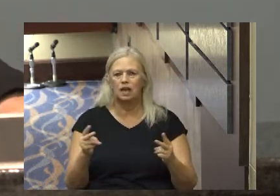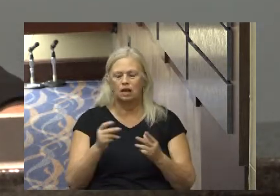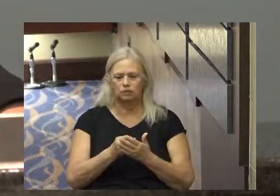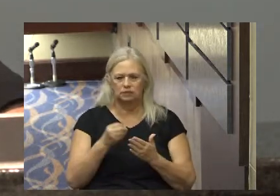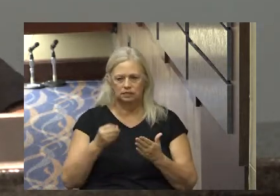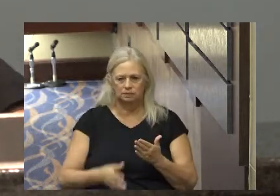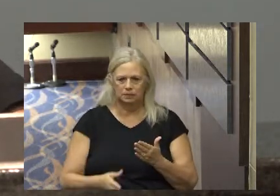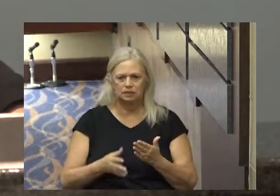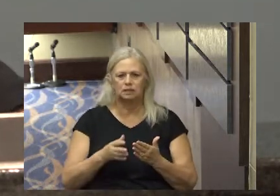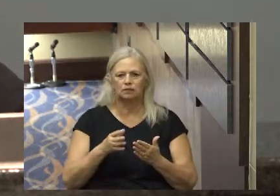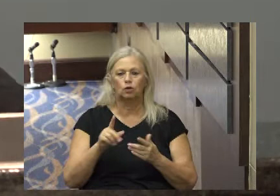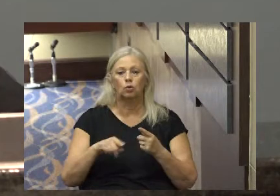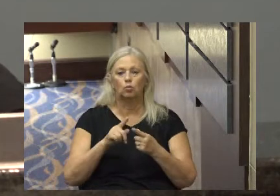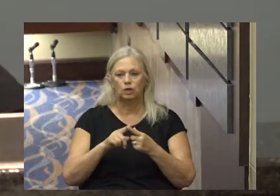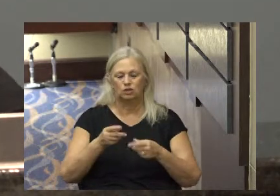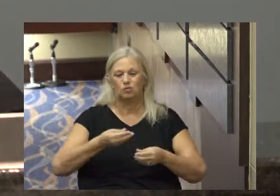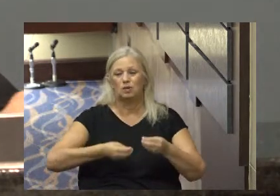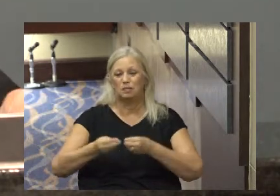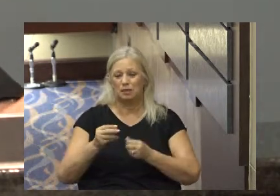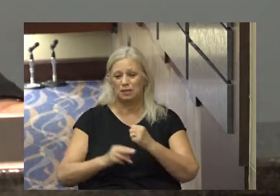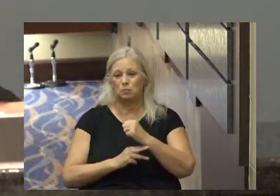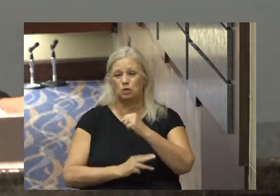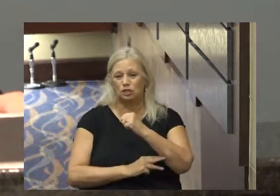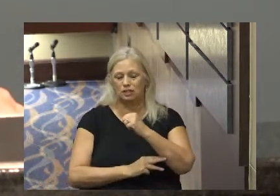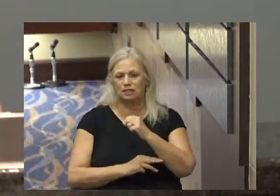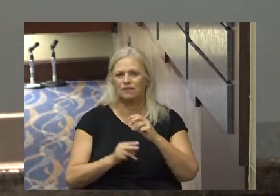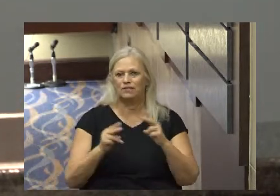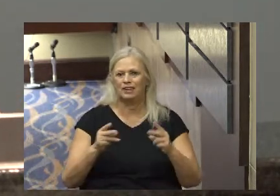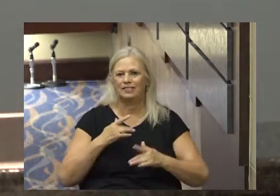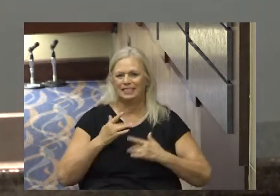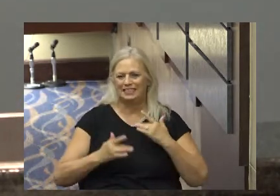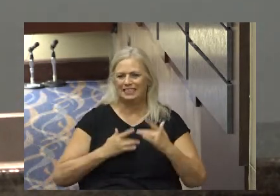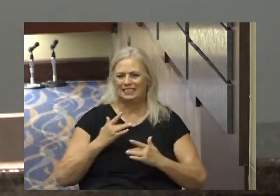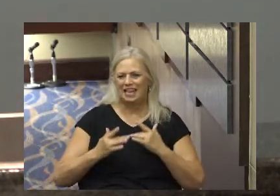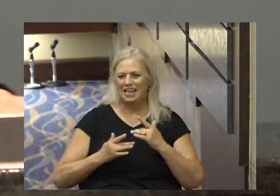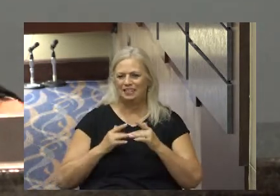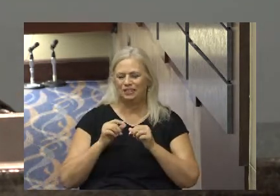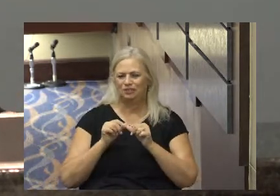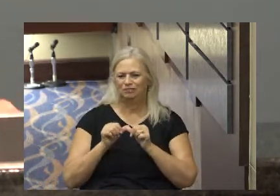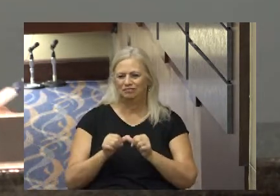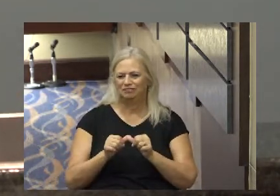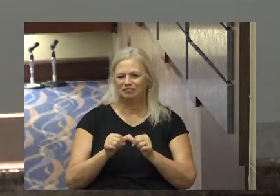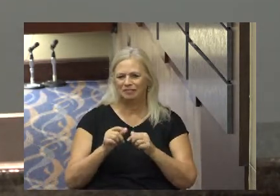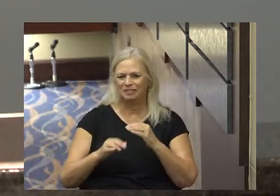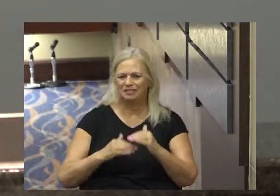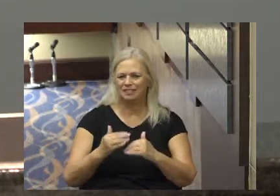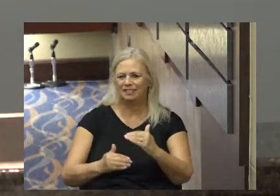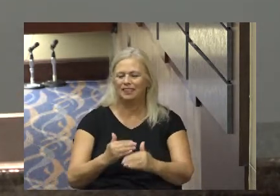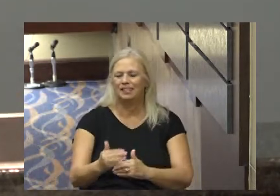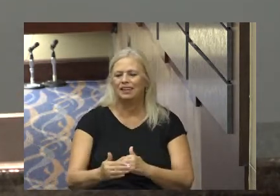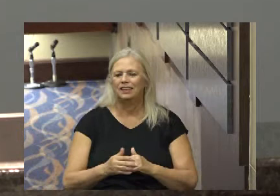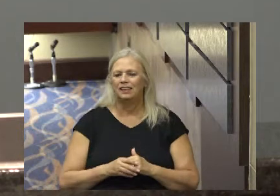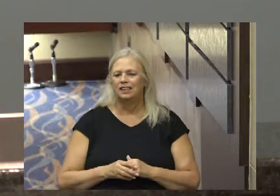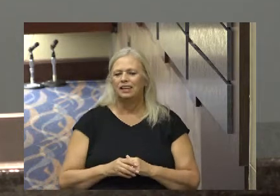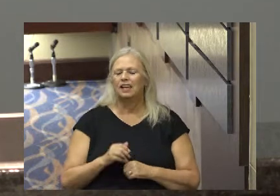start replacing bridges. So I'm excited about getting this one going. One other resolution I wanted to comment on was